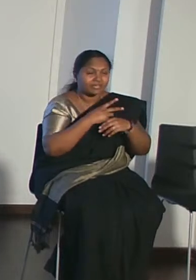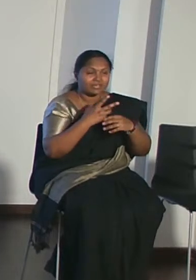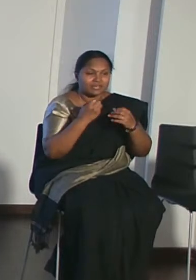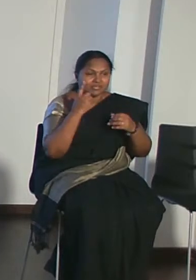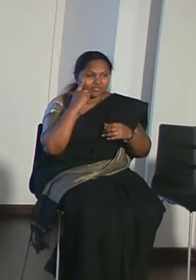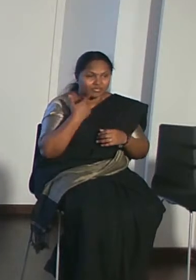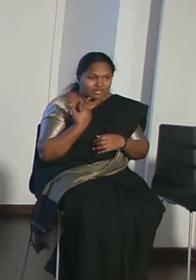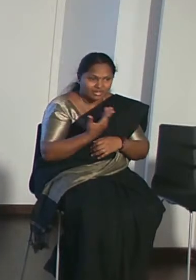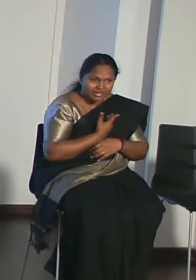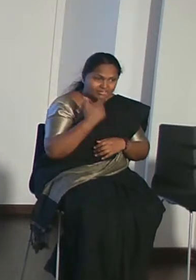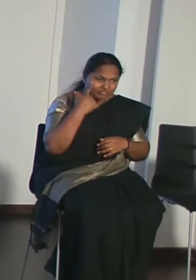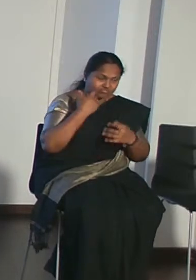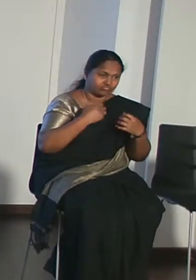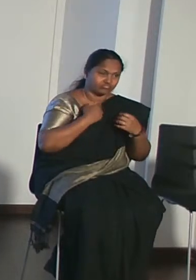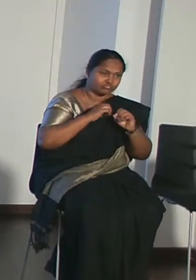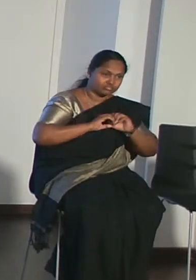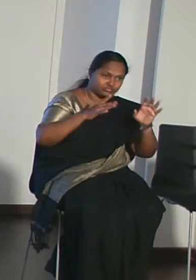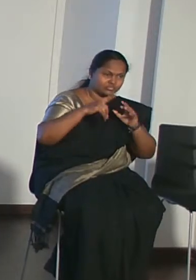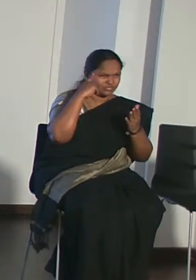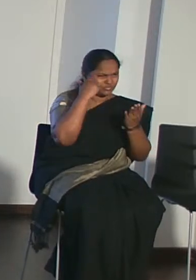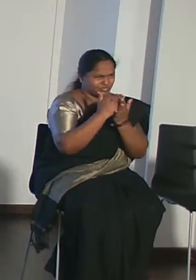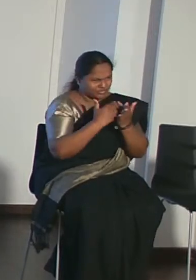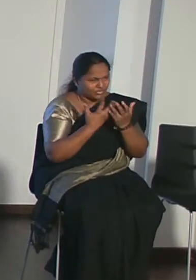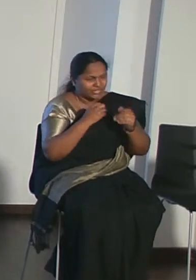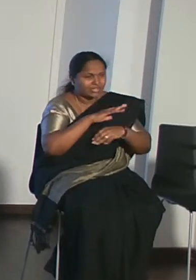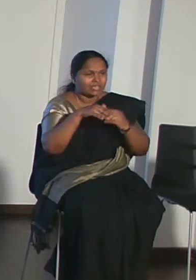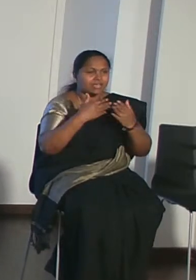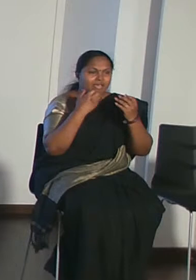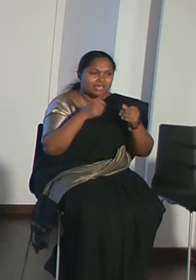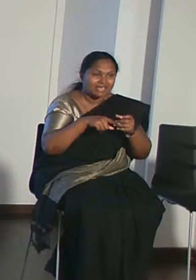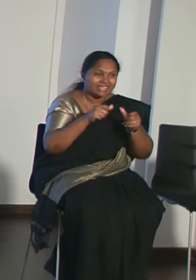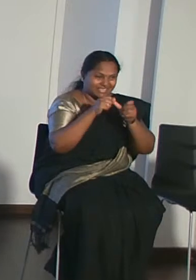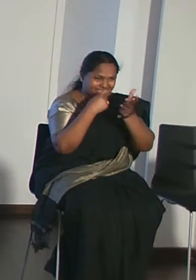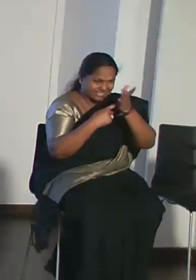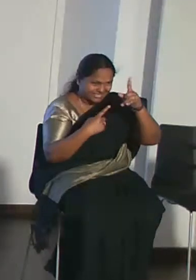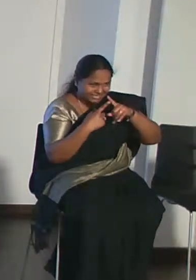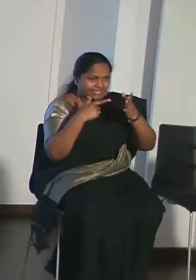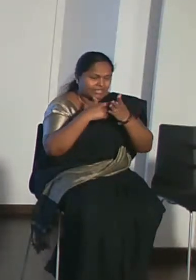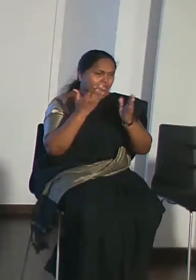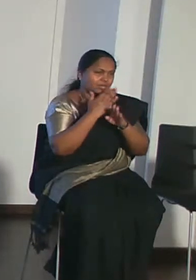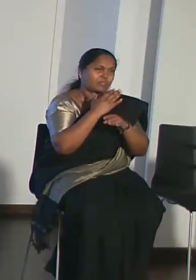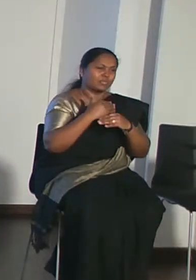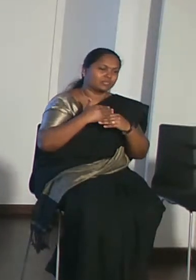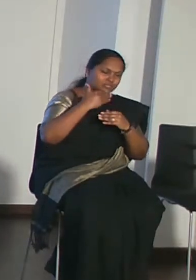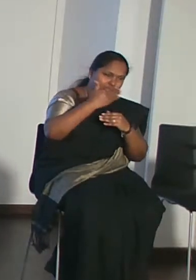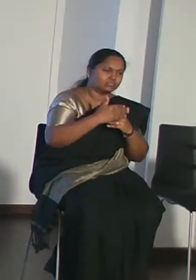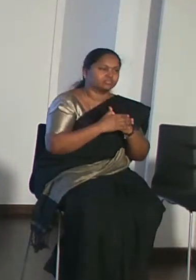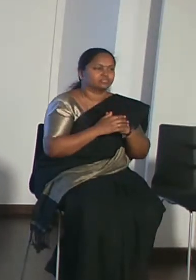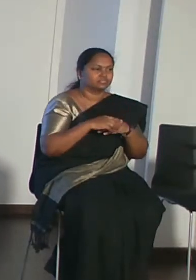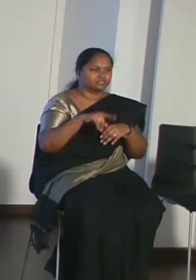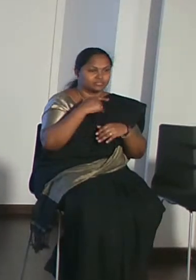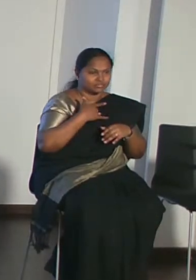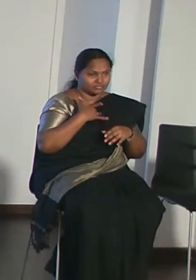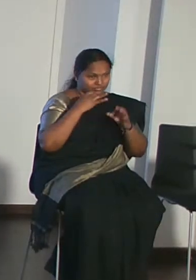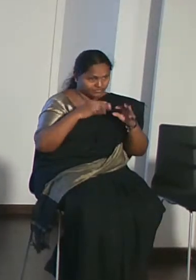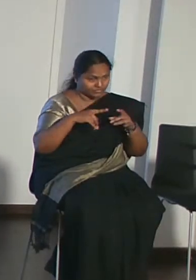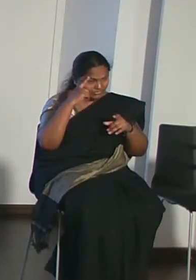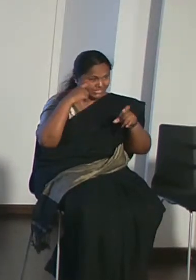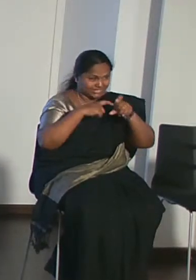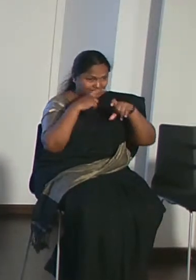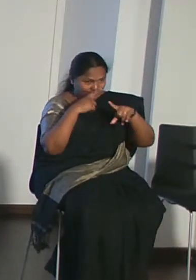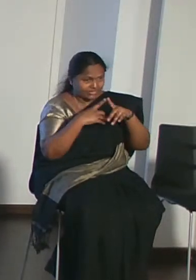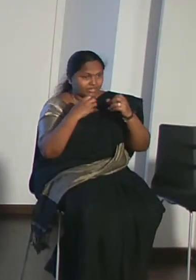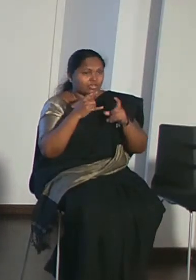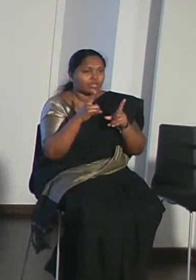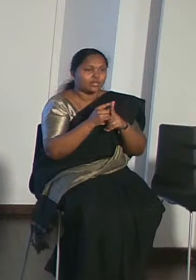us to curate programs around these artists, but to also go beyond. We also realized in the exhibition that there